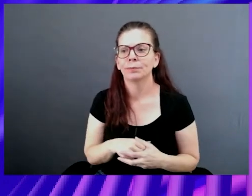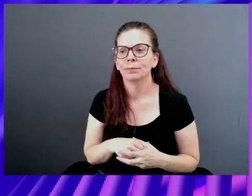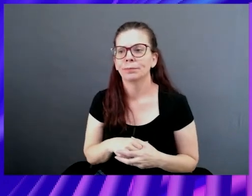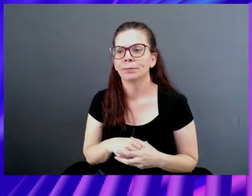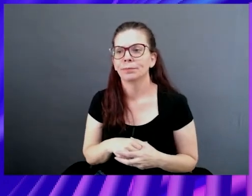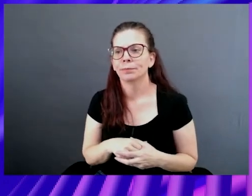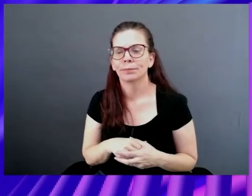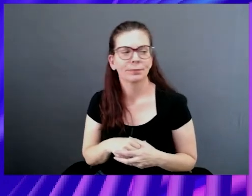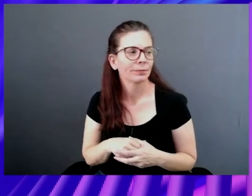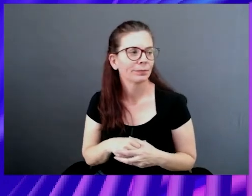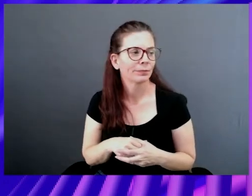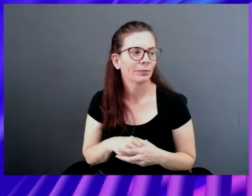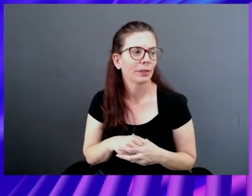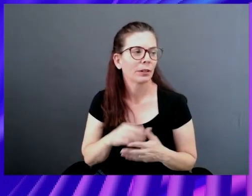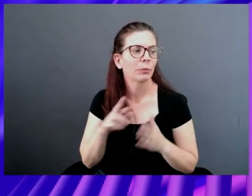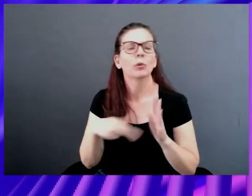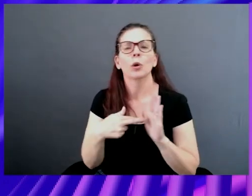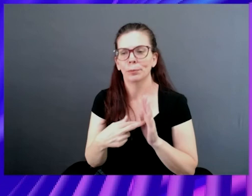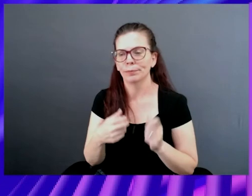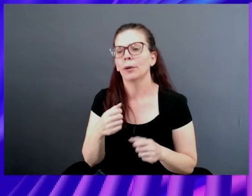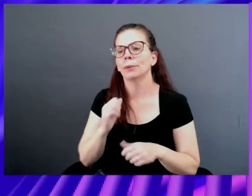So I got my Beanstalk demo.